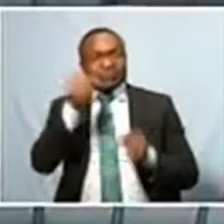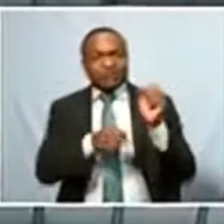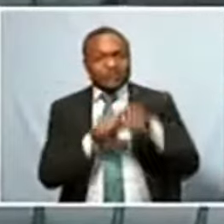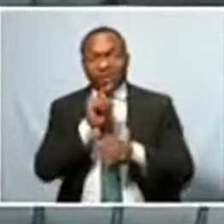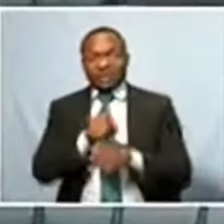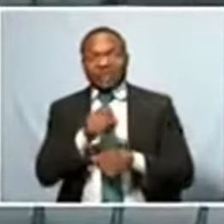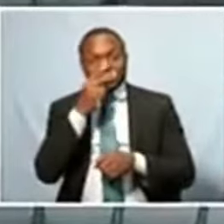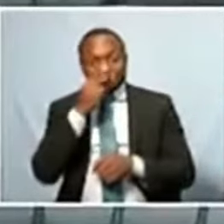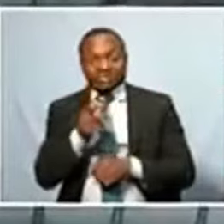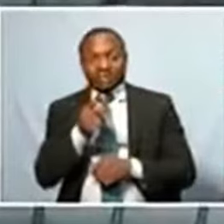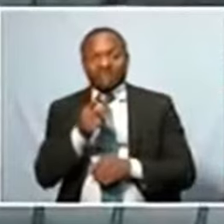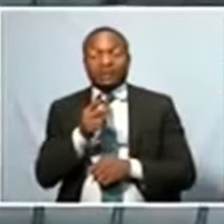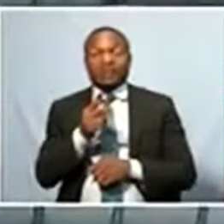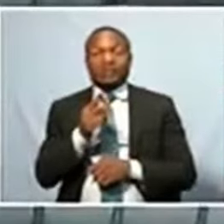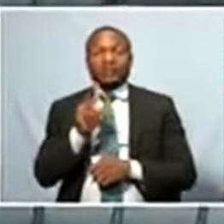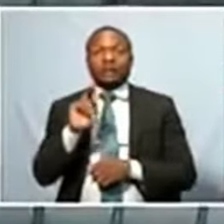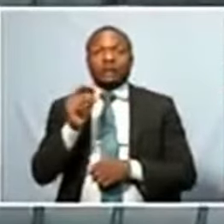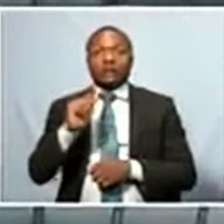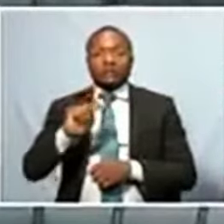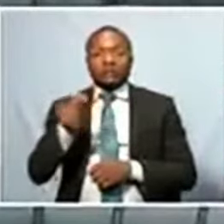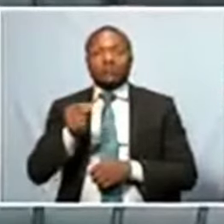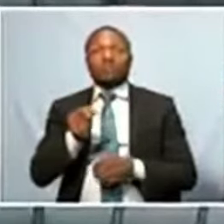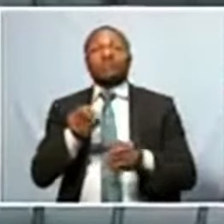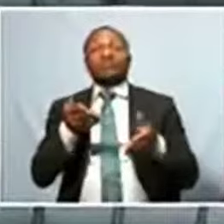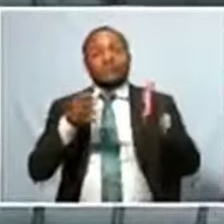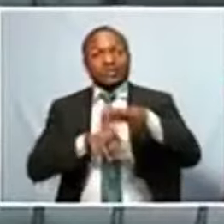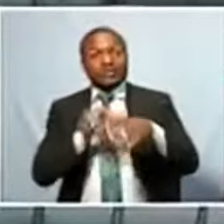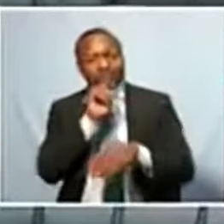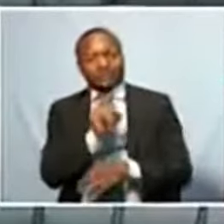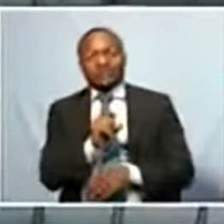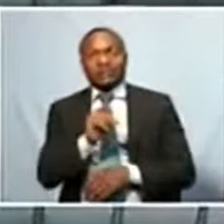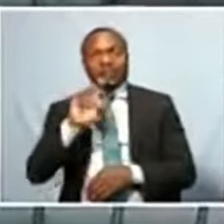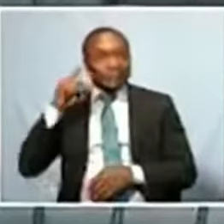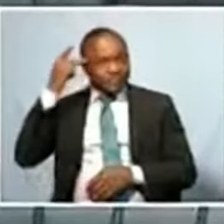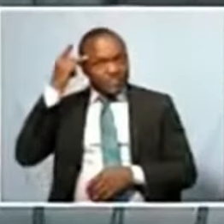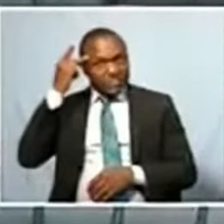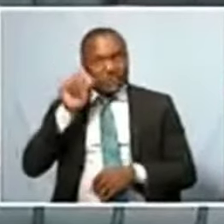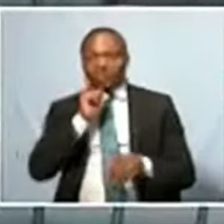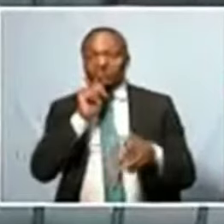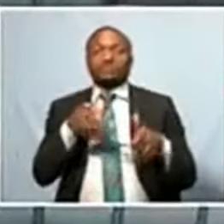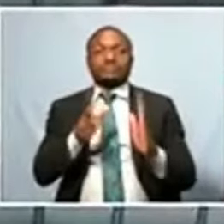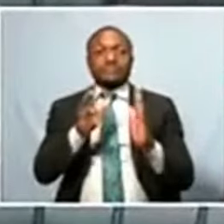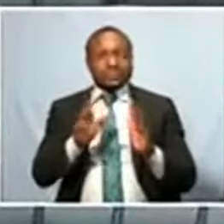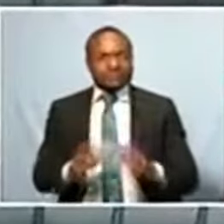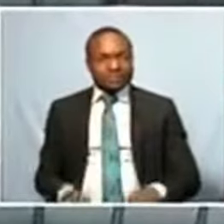When you see Jackson Kungo losing a life, that is political intolerance.